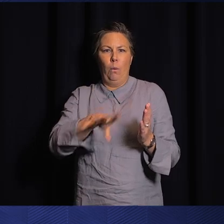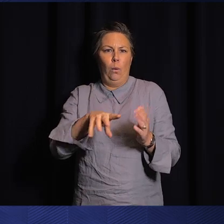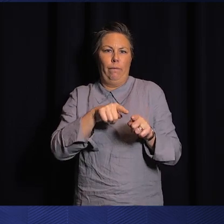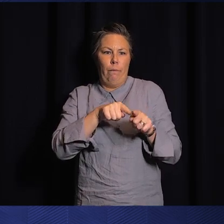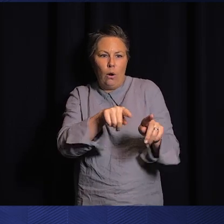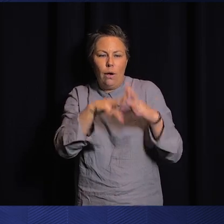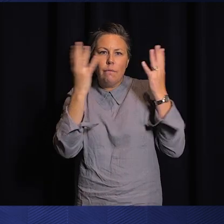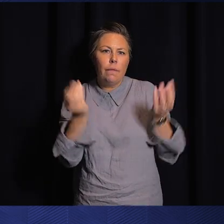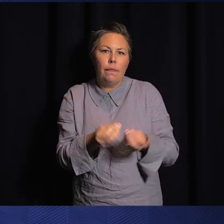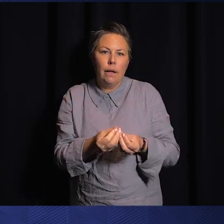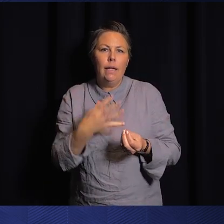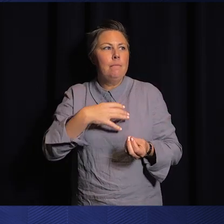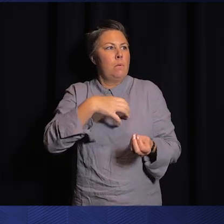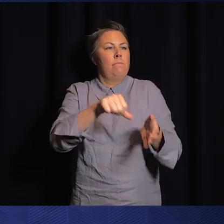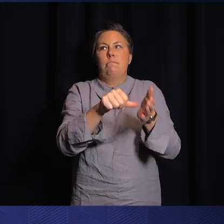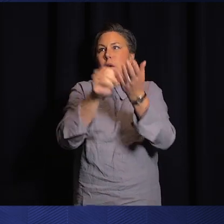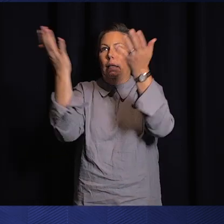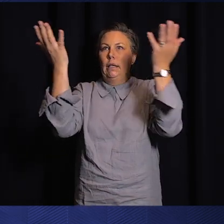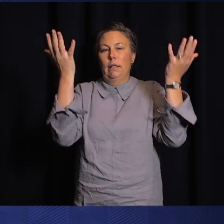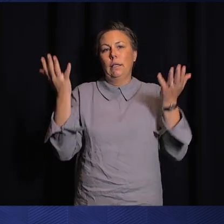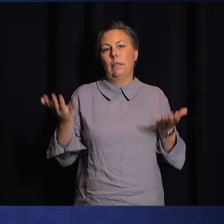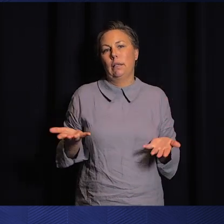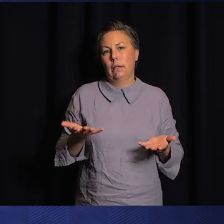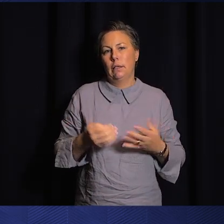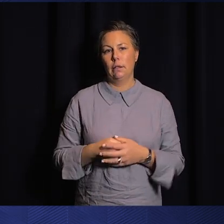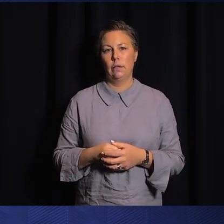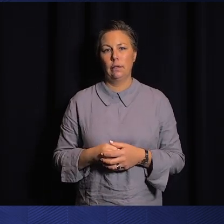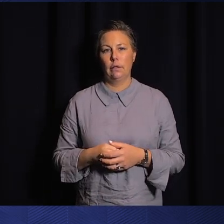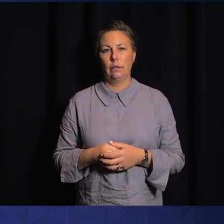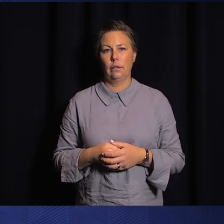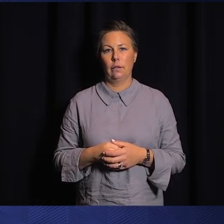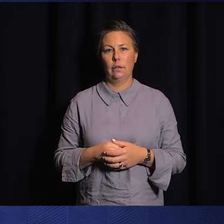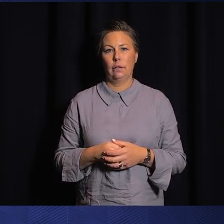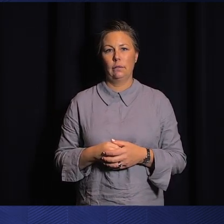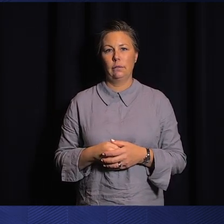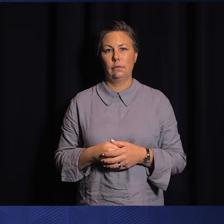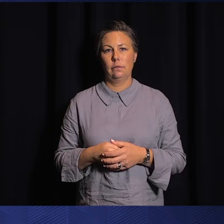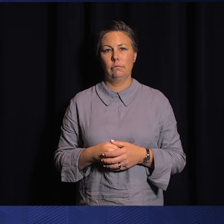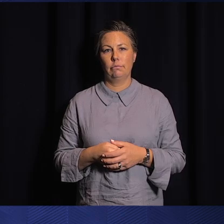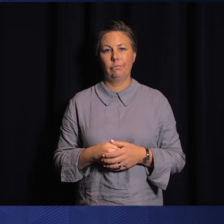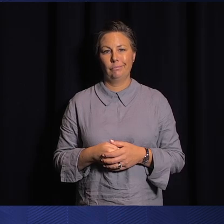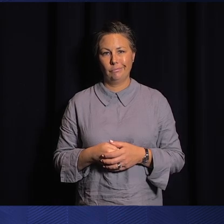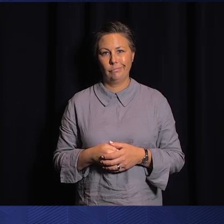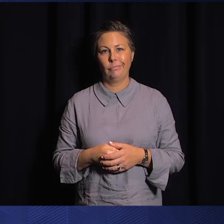we need financial assistance to be able to effectively implement the policy. The